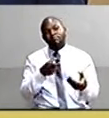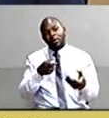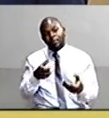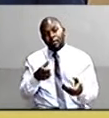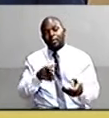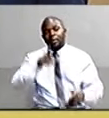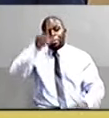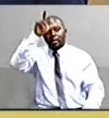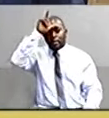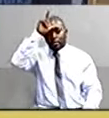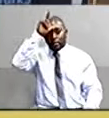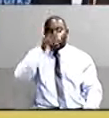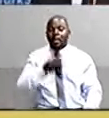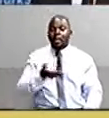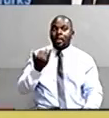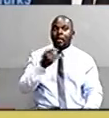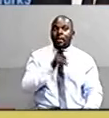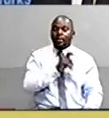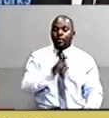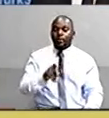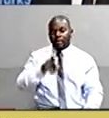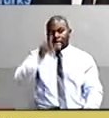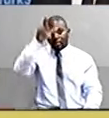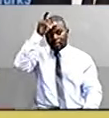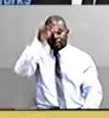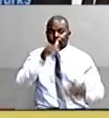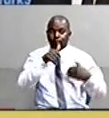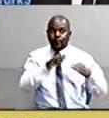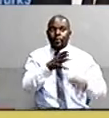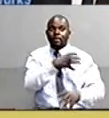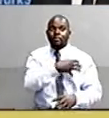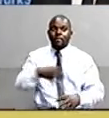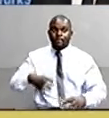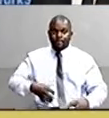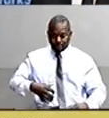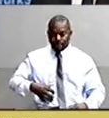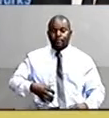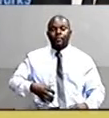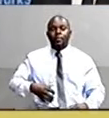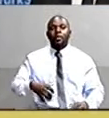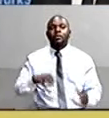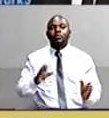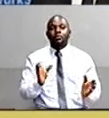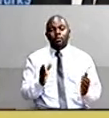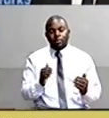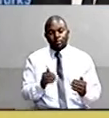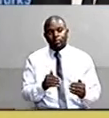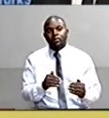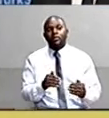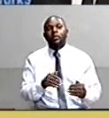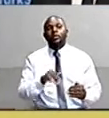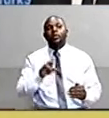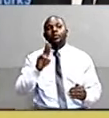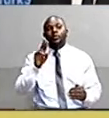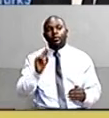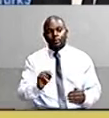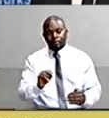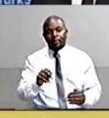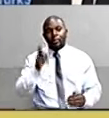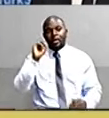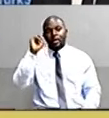Libya. Last week, Turkey sent troops to the North African state to bolster the embattled UN-backed